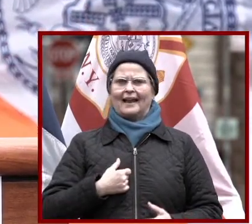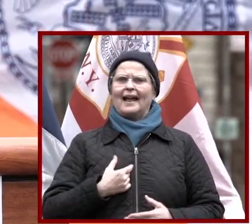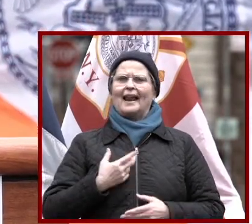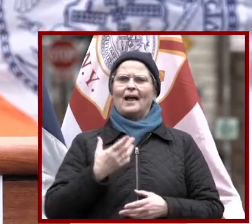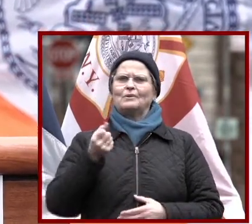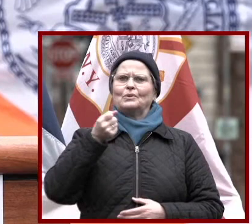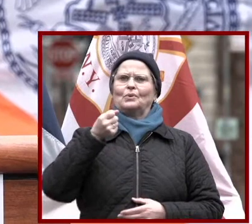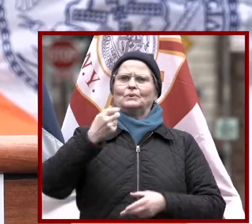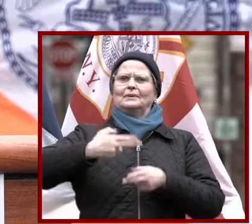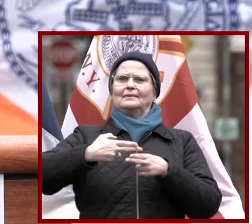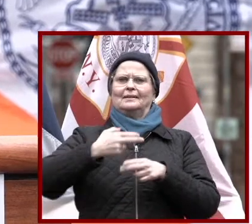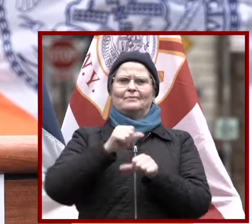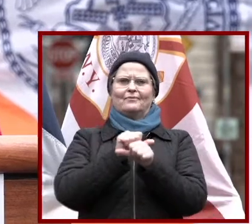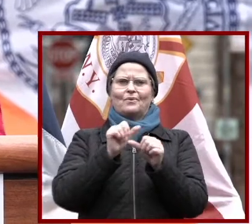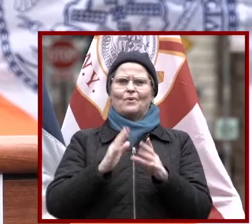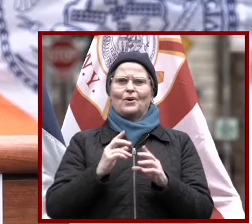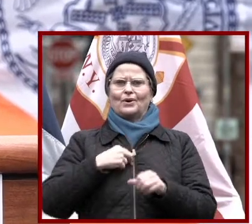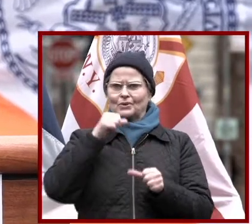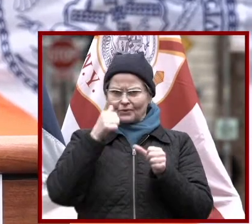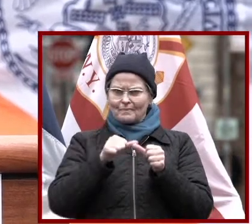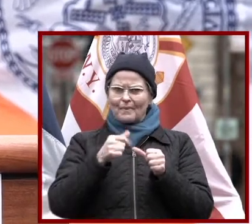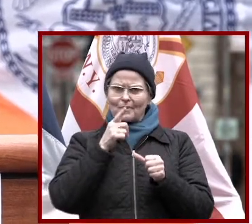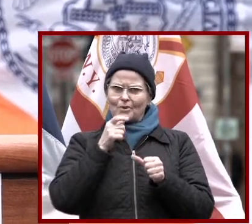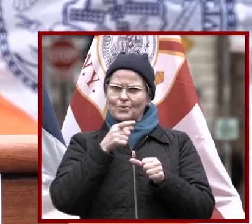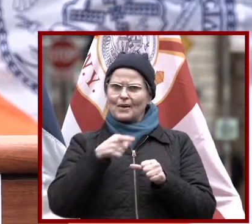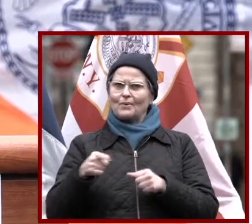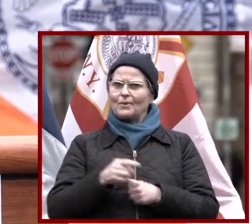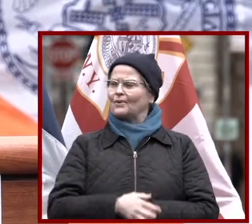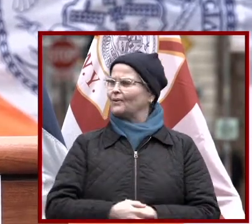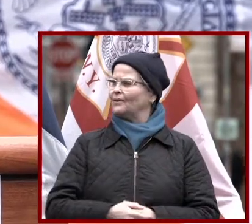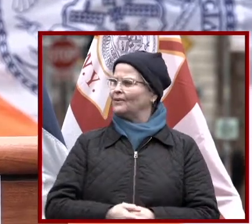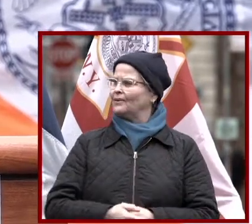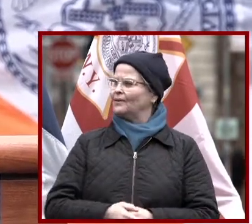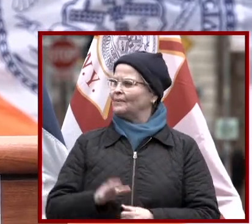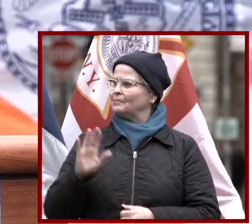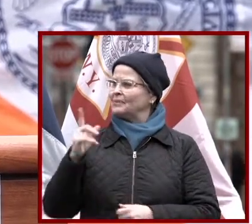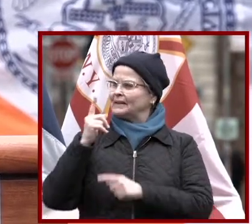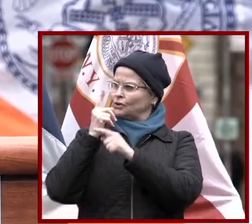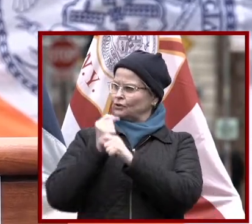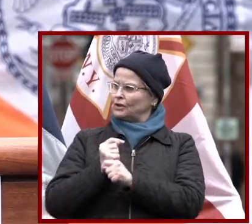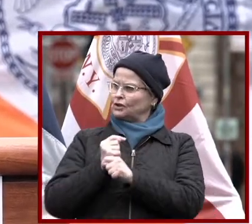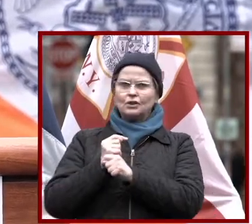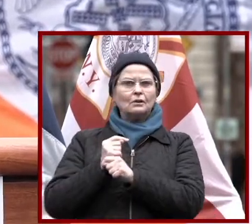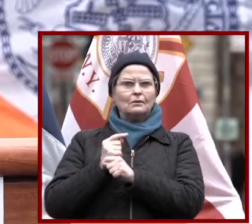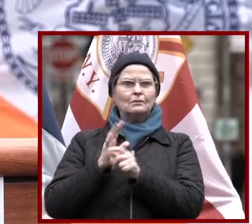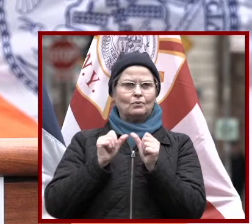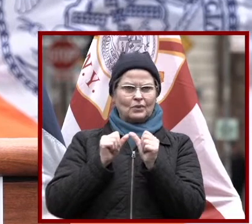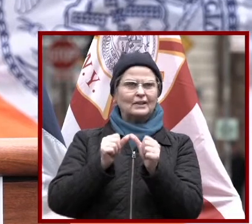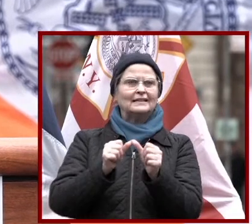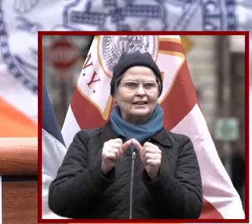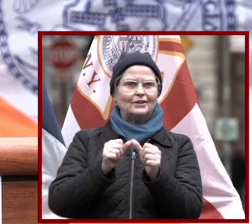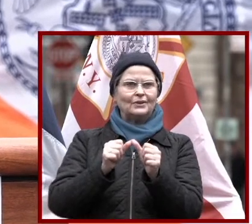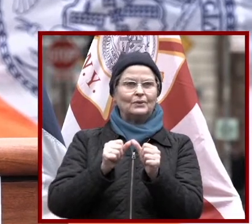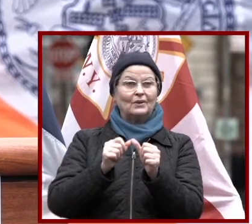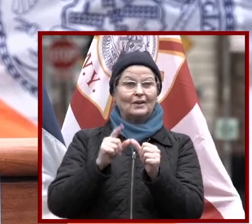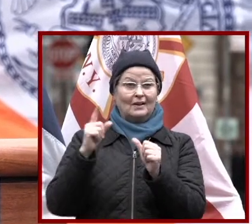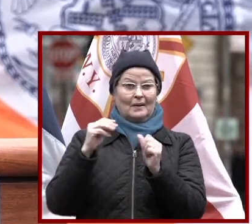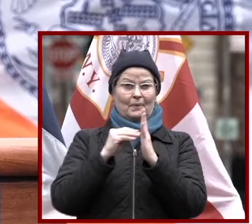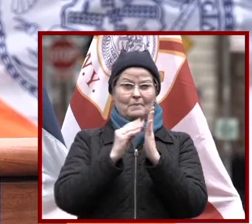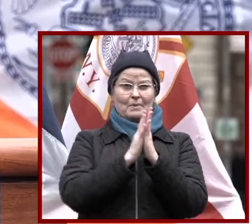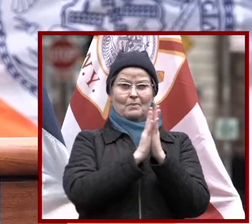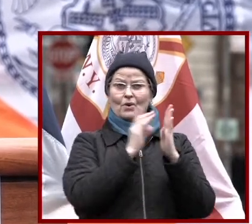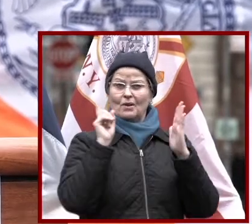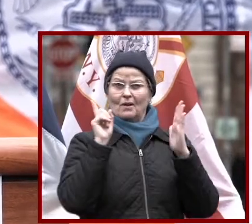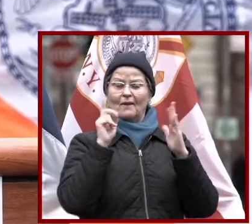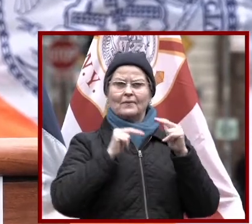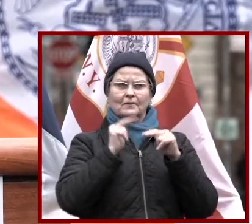worker, you know, to remember them. But we're going to keep this tradition going. This memorial will go up on this building. We've